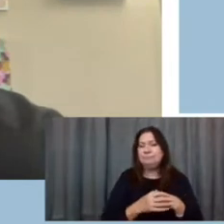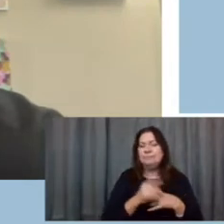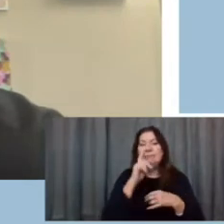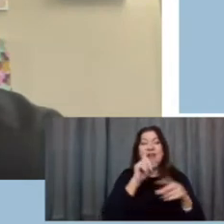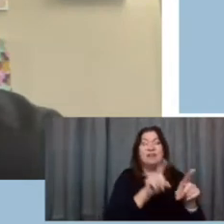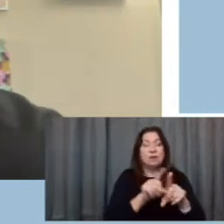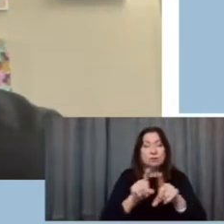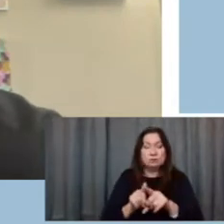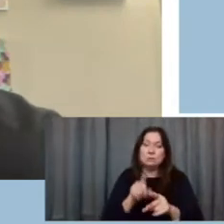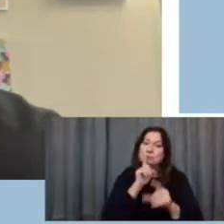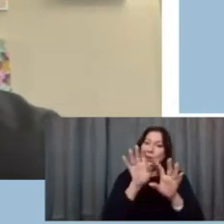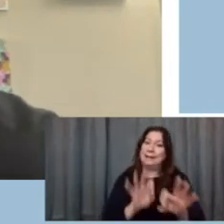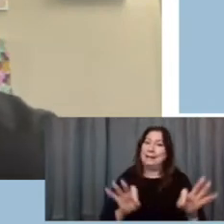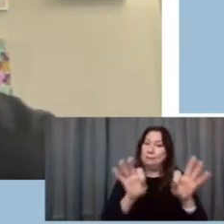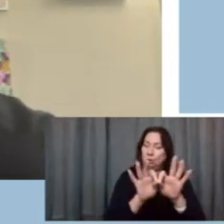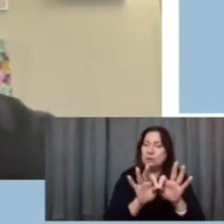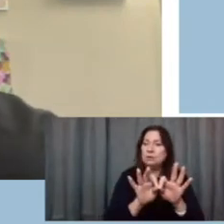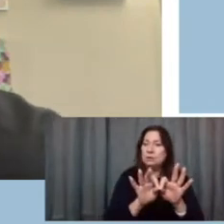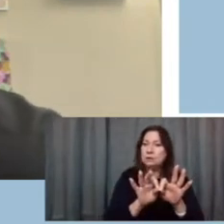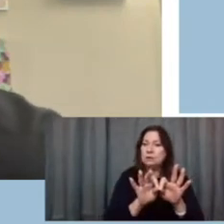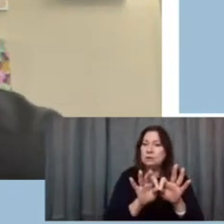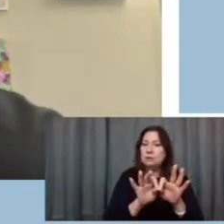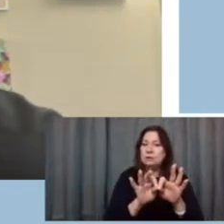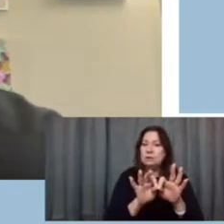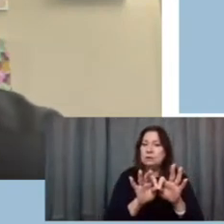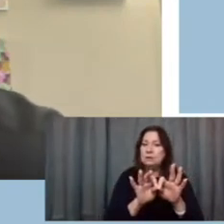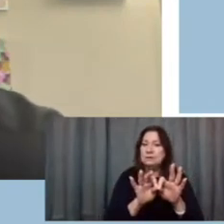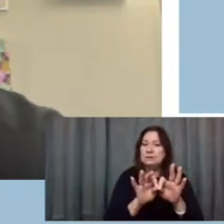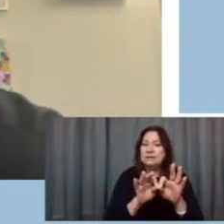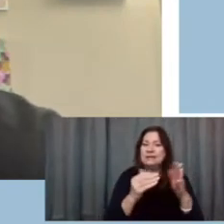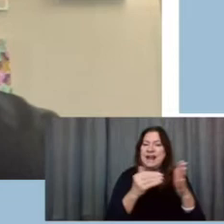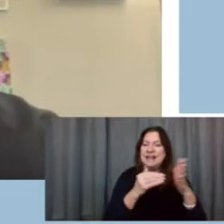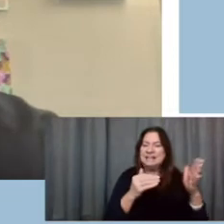also really important that we take an anti-deficit